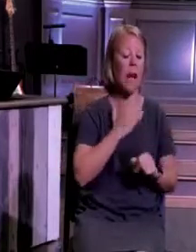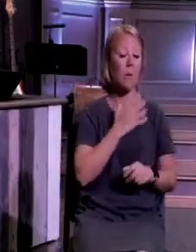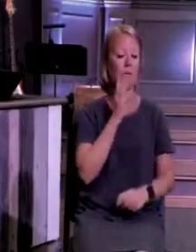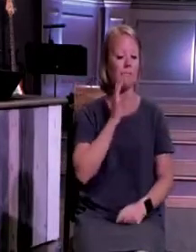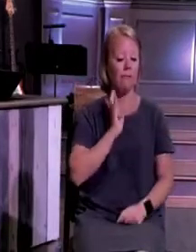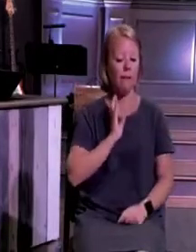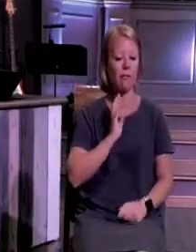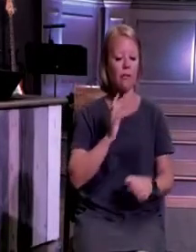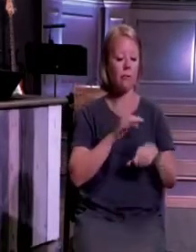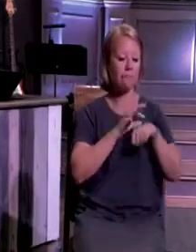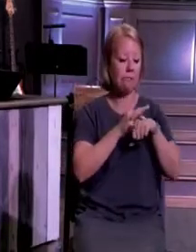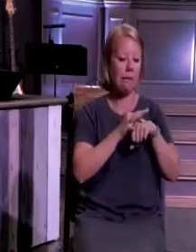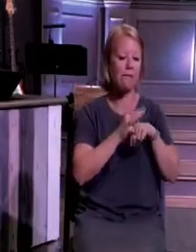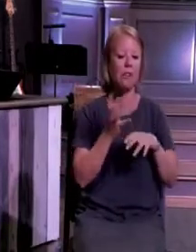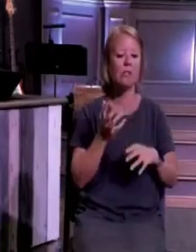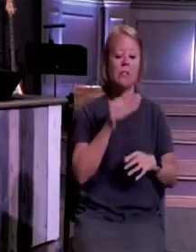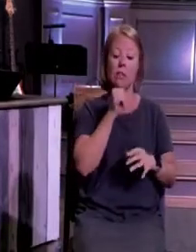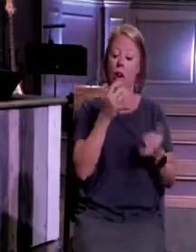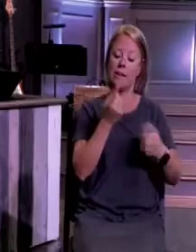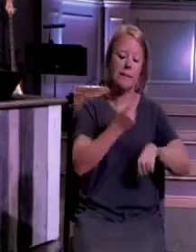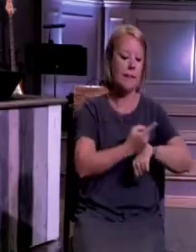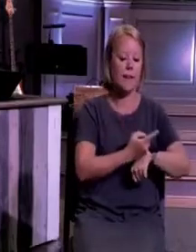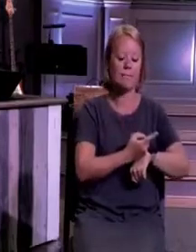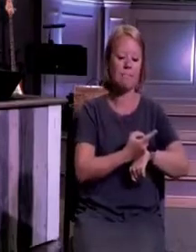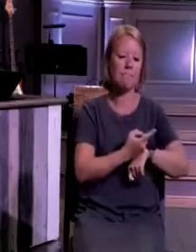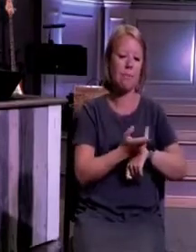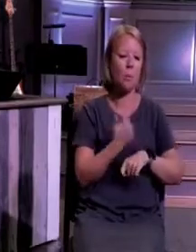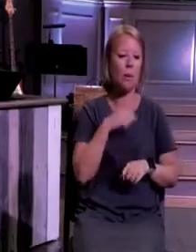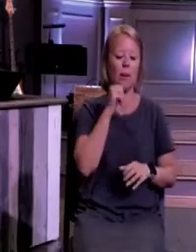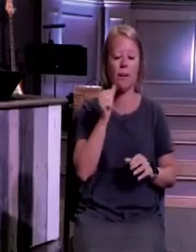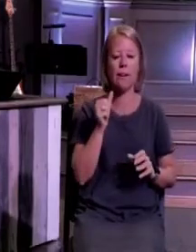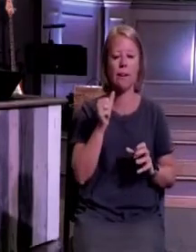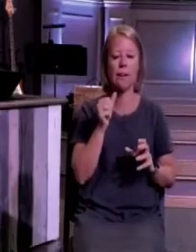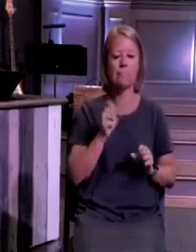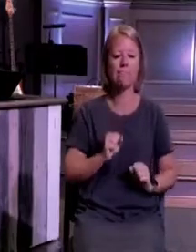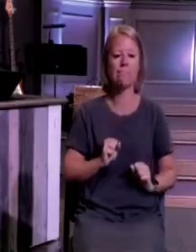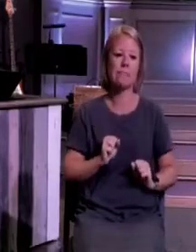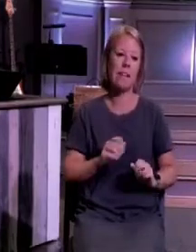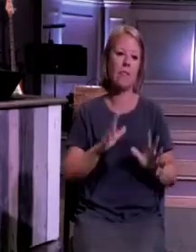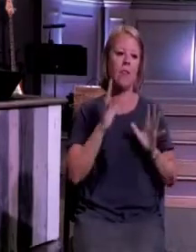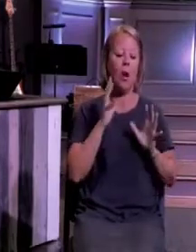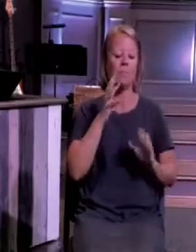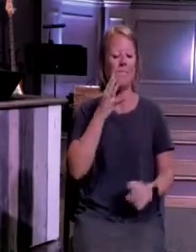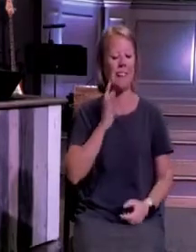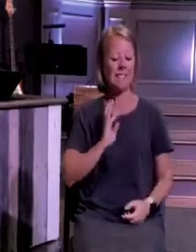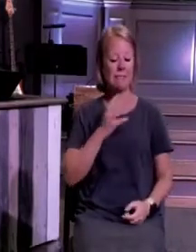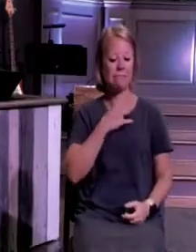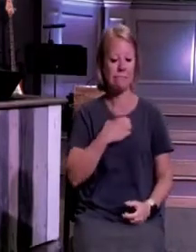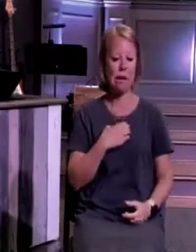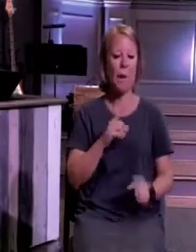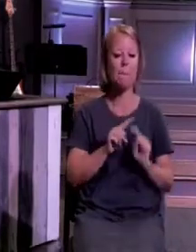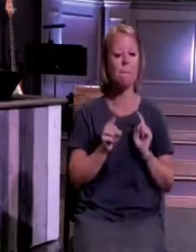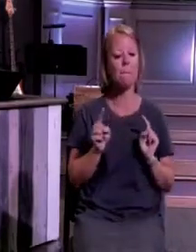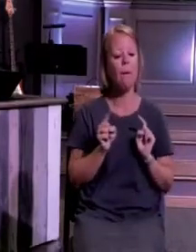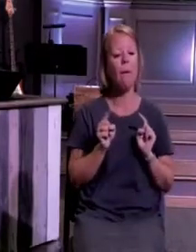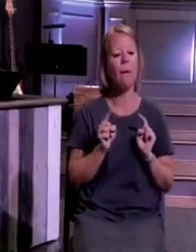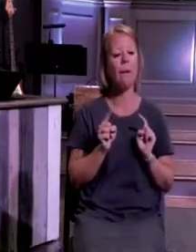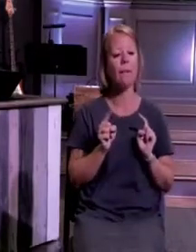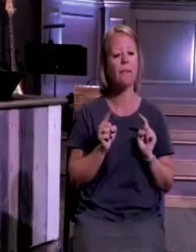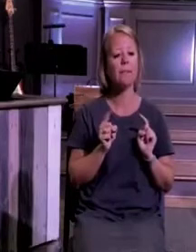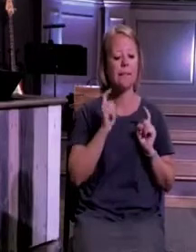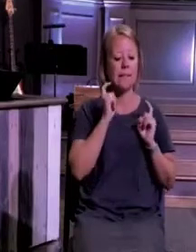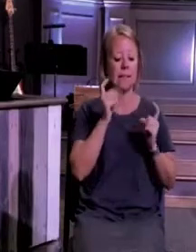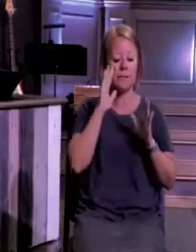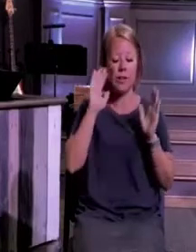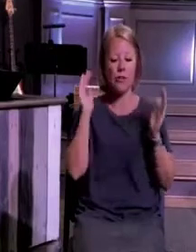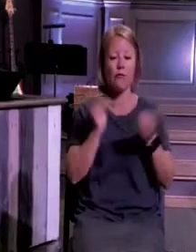our flesh, not today. We're not going to give in to the desire of the flesh, but rather we're going to give ourselves to the focus